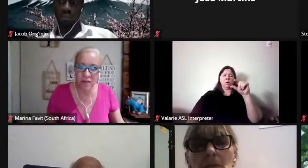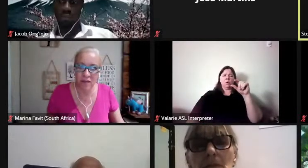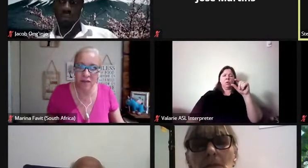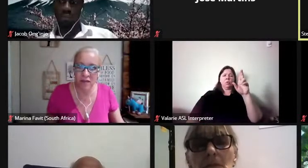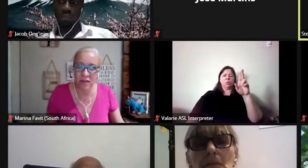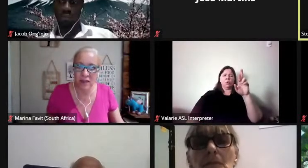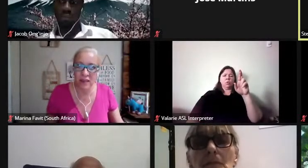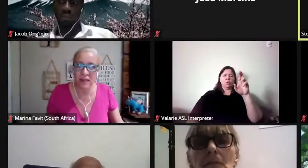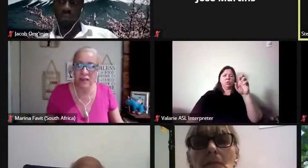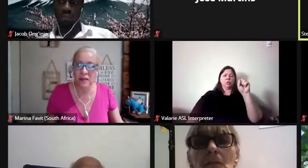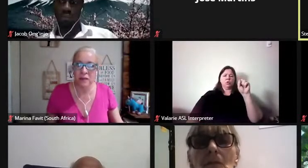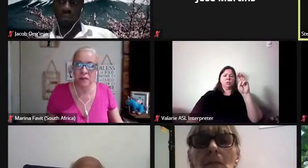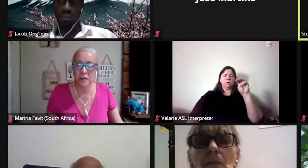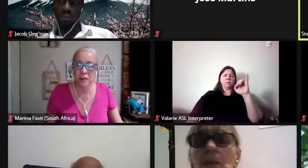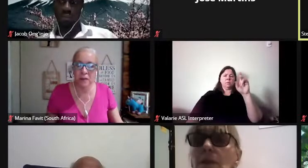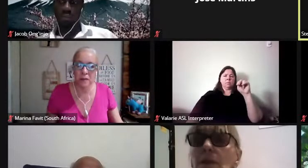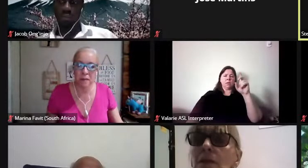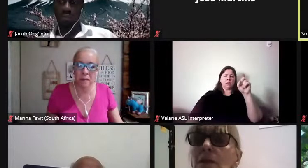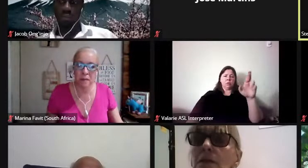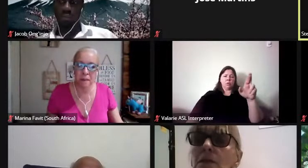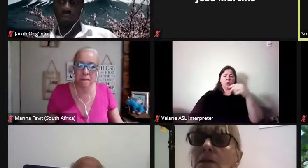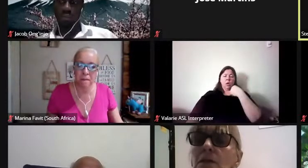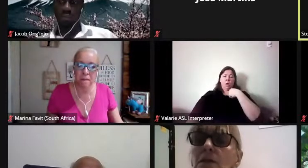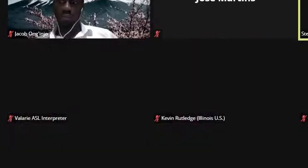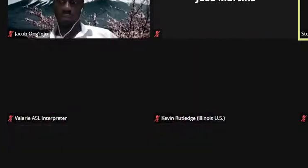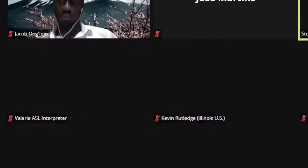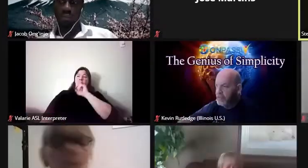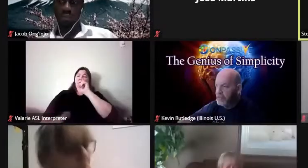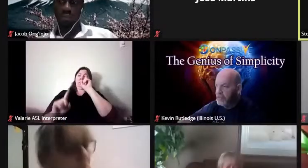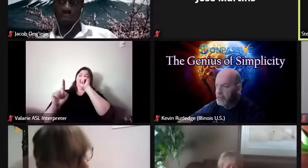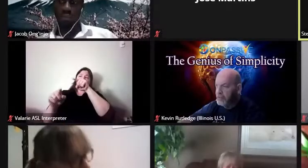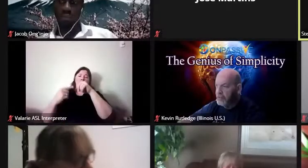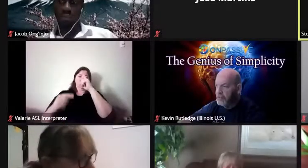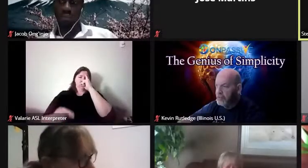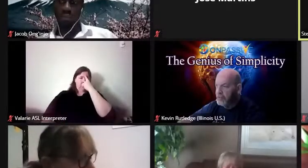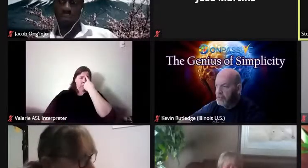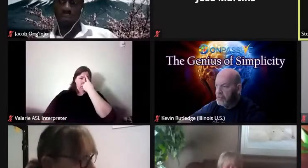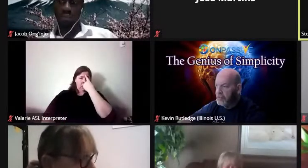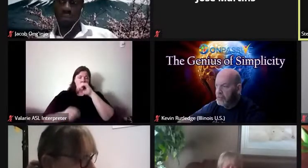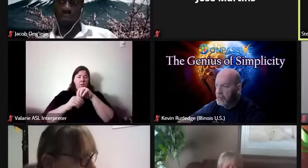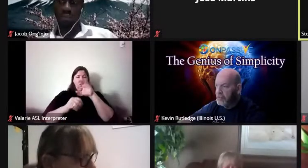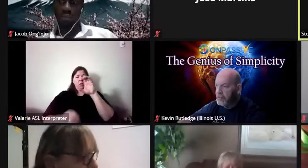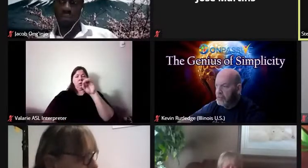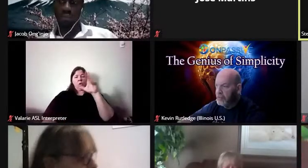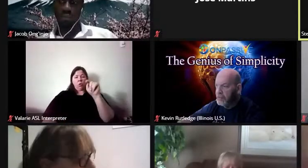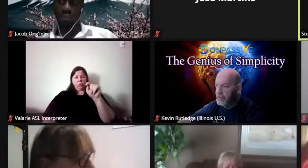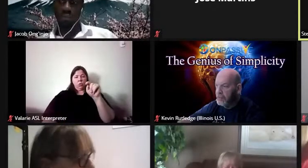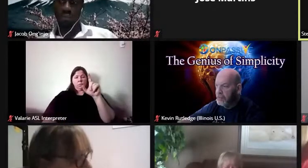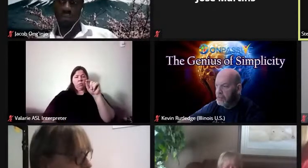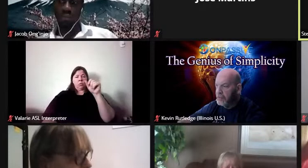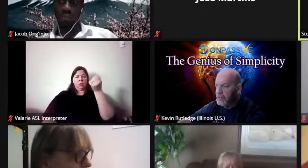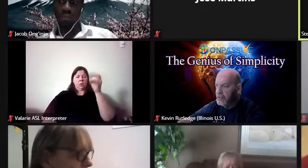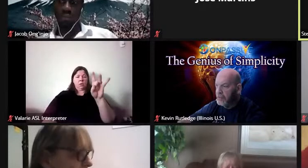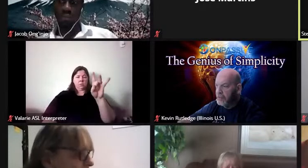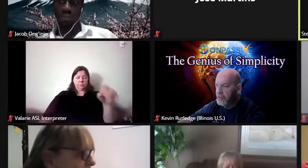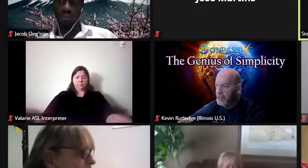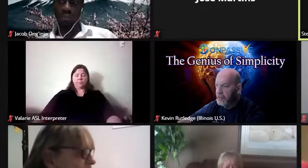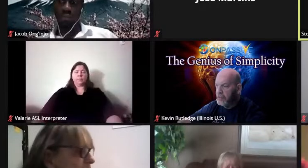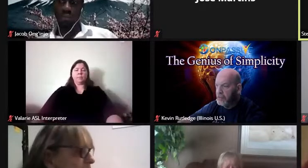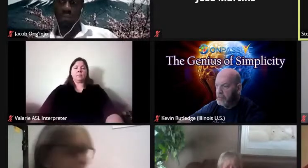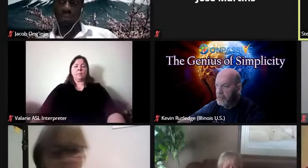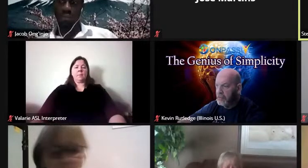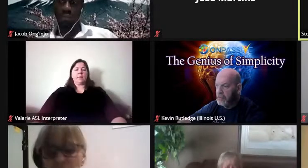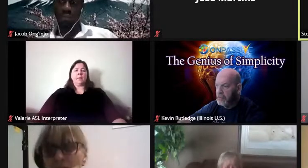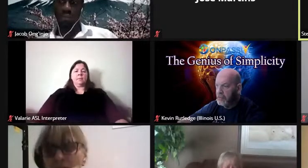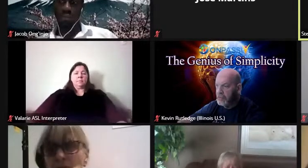Yeah. GURSMINDER, I've been to India. I was there in October of 2018. And